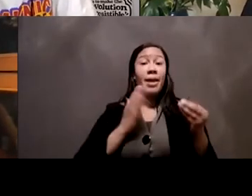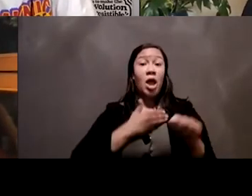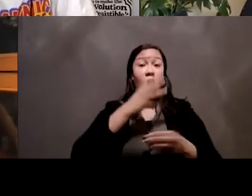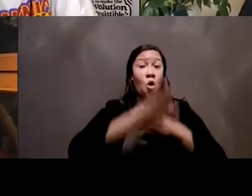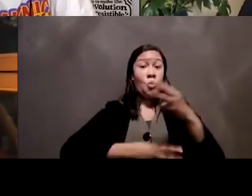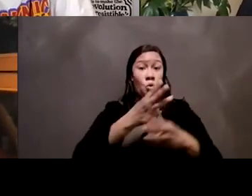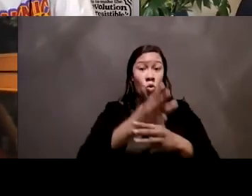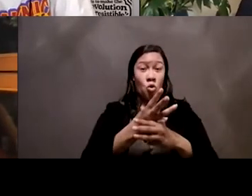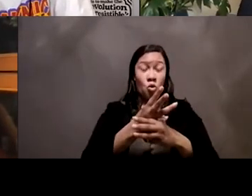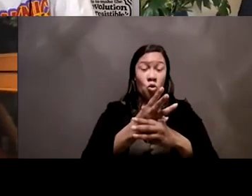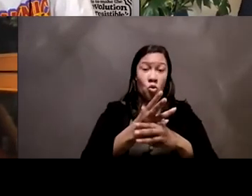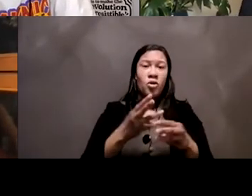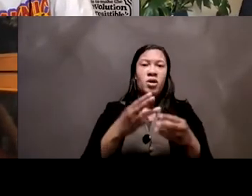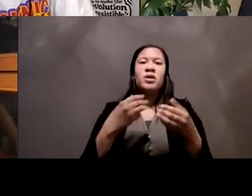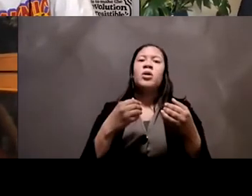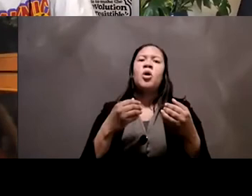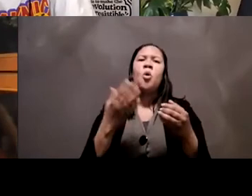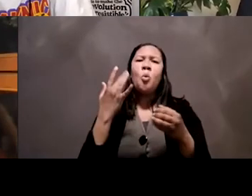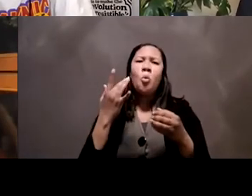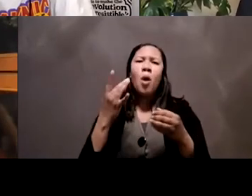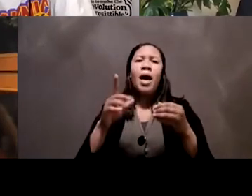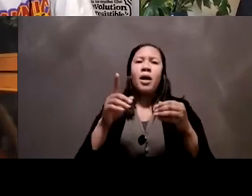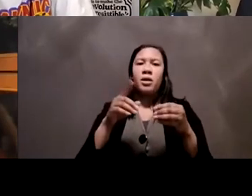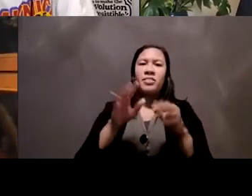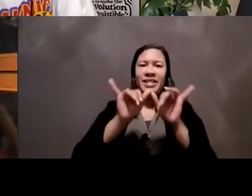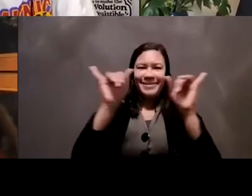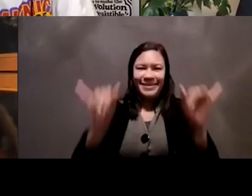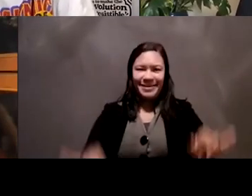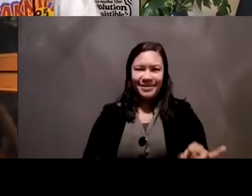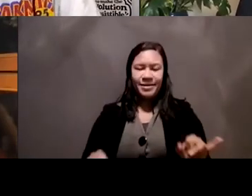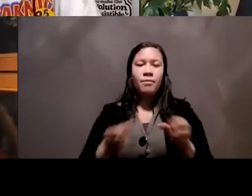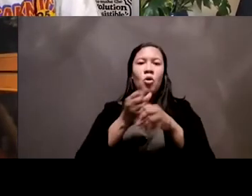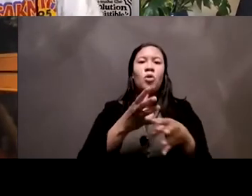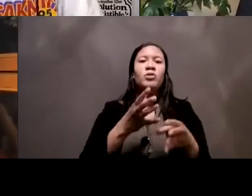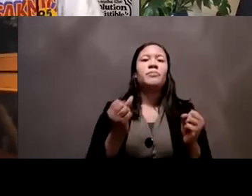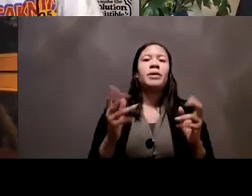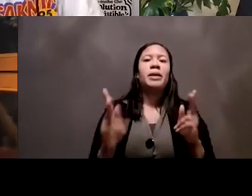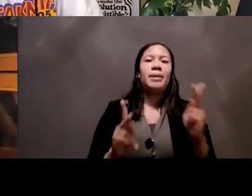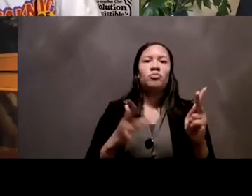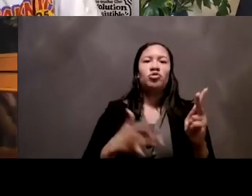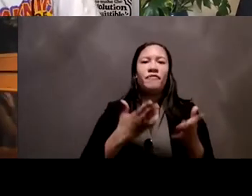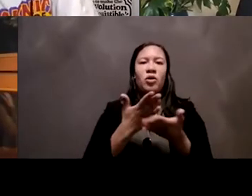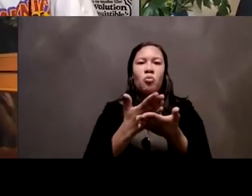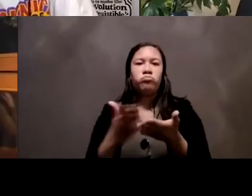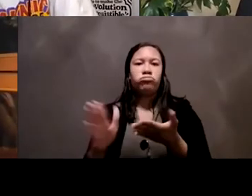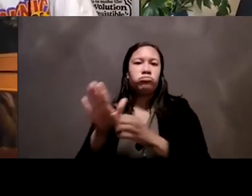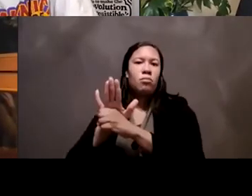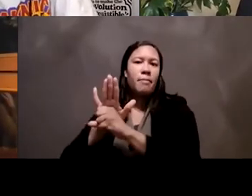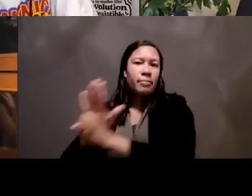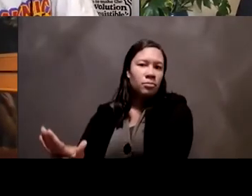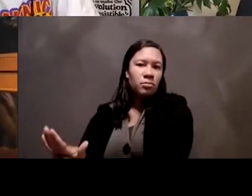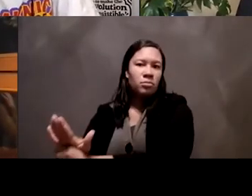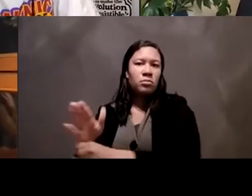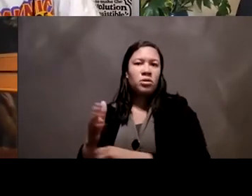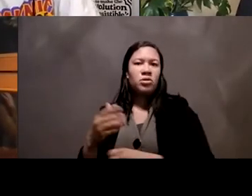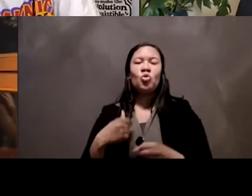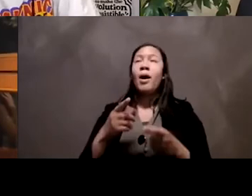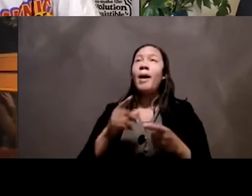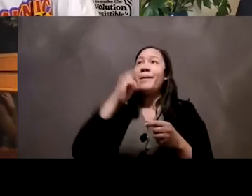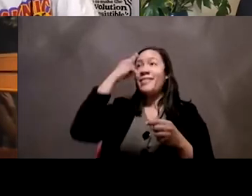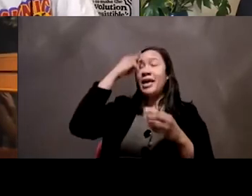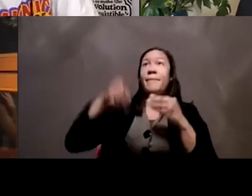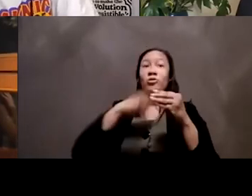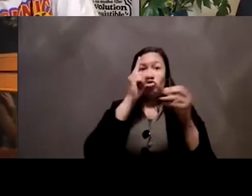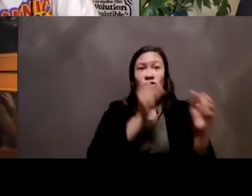so many are marginalized. And I don't think that, I can't think of like specific strategic answers, but I think for me, it's